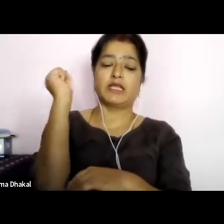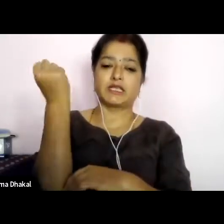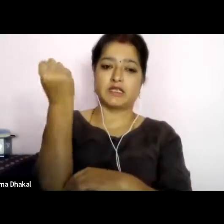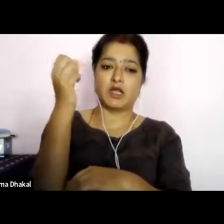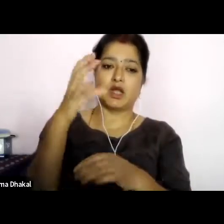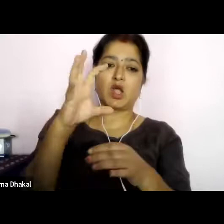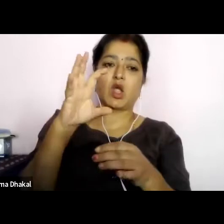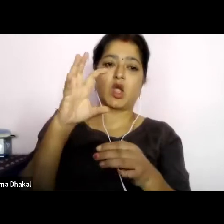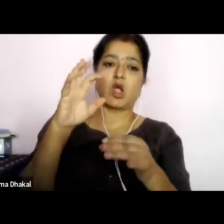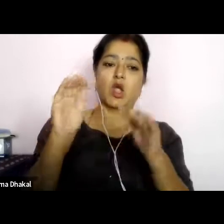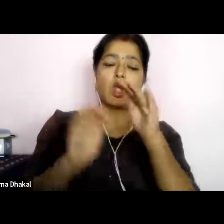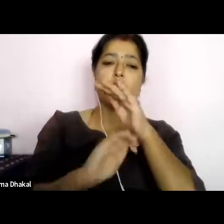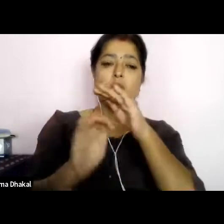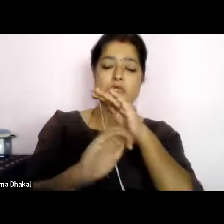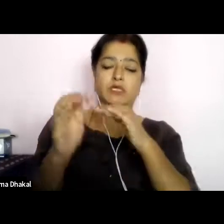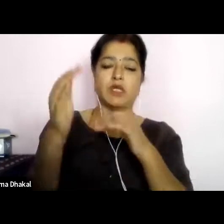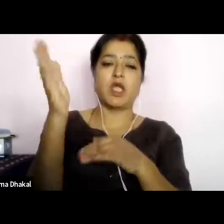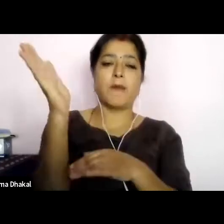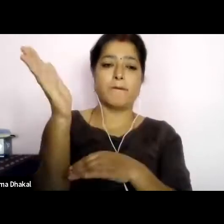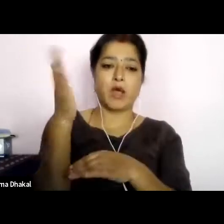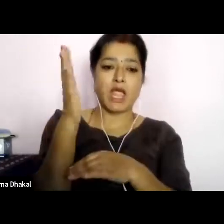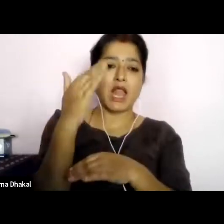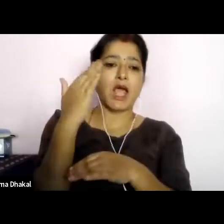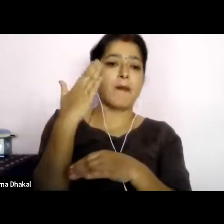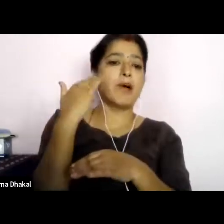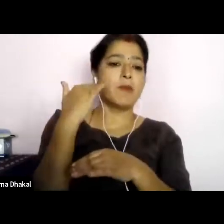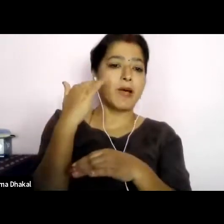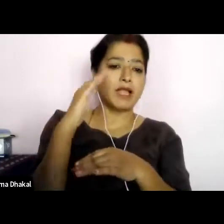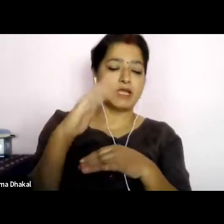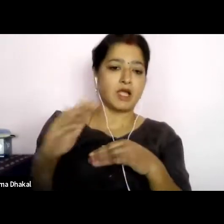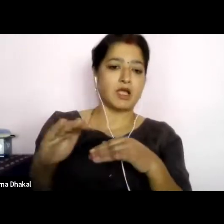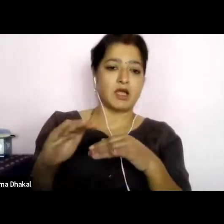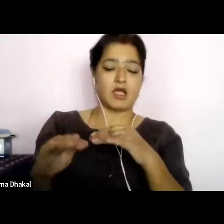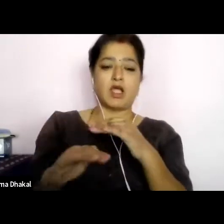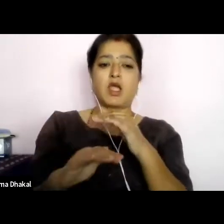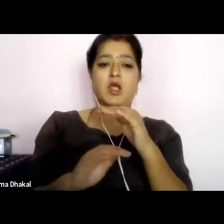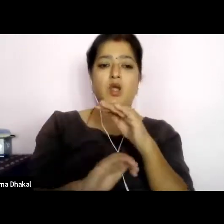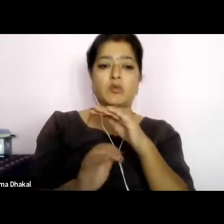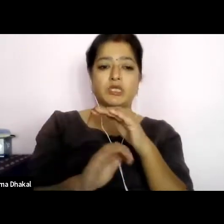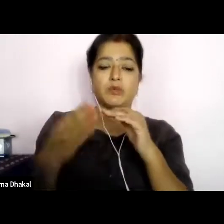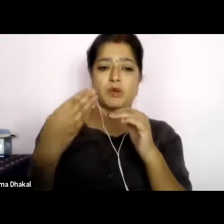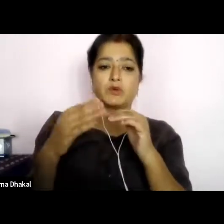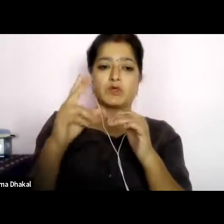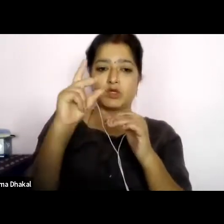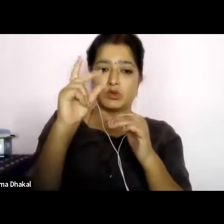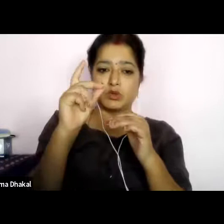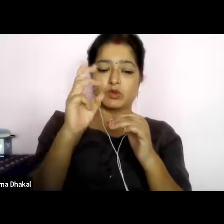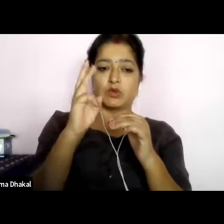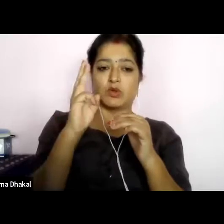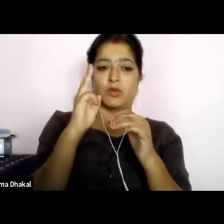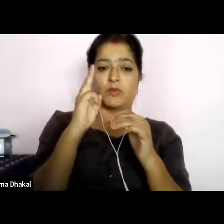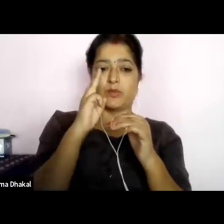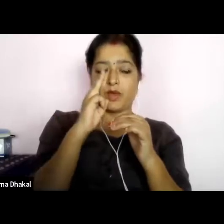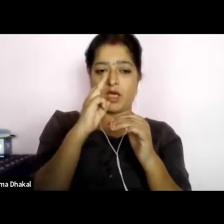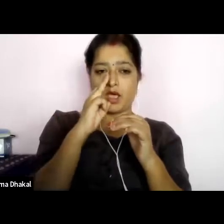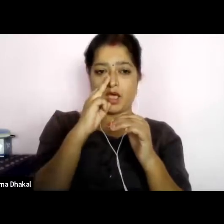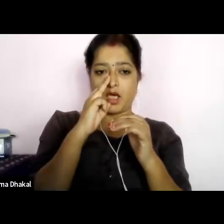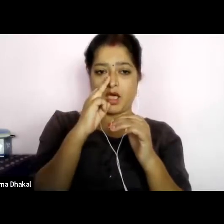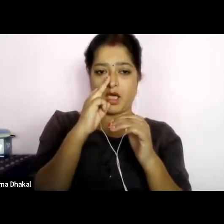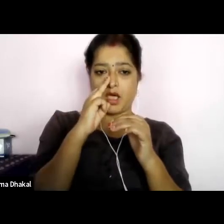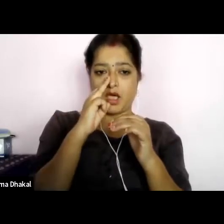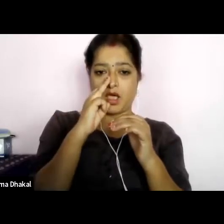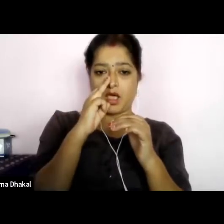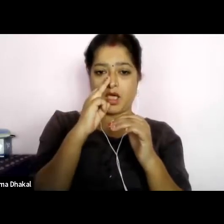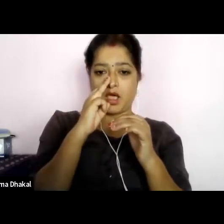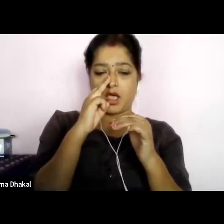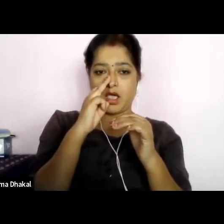Nepali government. Our second panelist, Ms. Karen Phillip, is a regional development consultant who is also a graduate